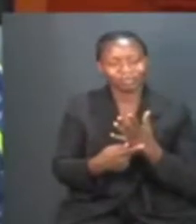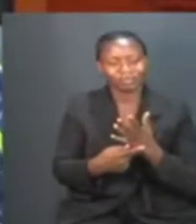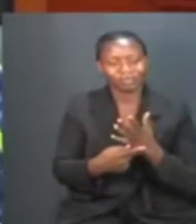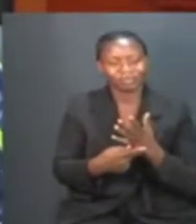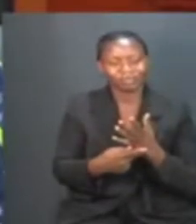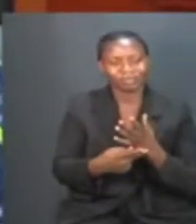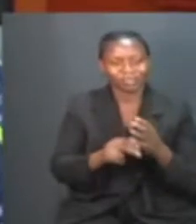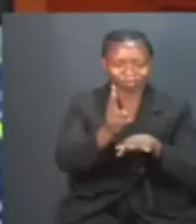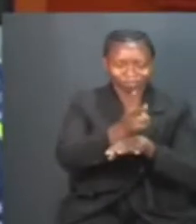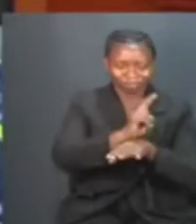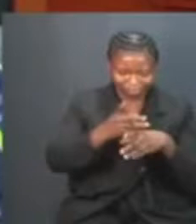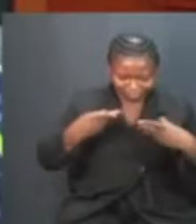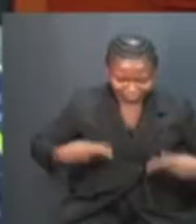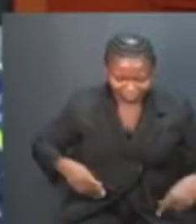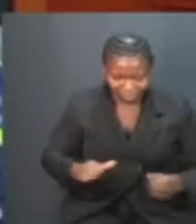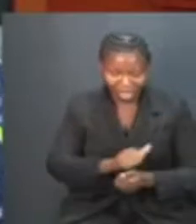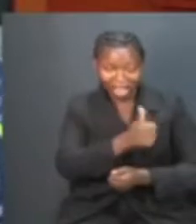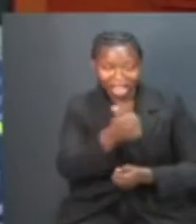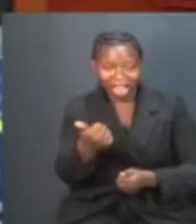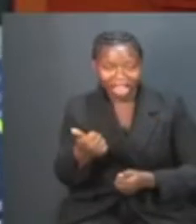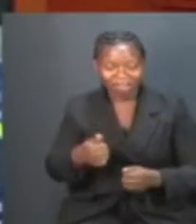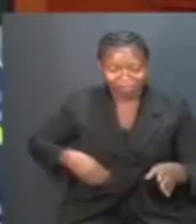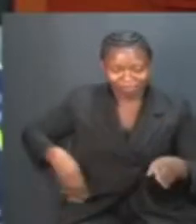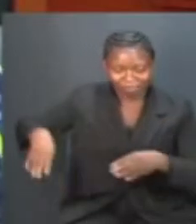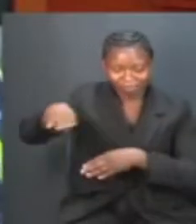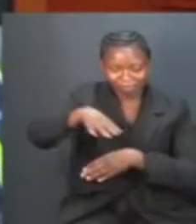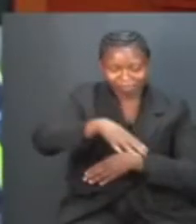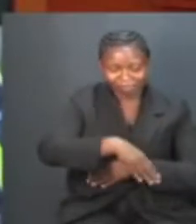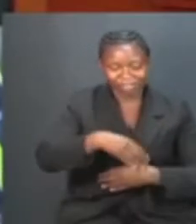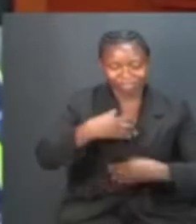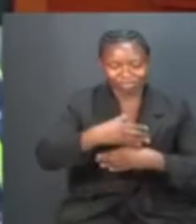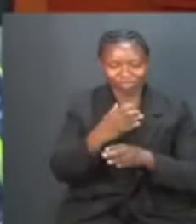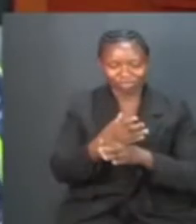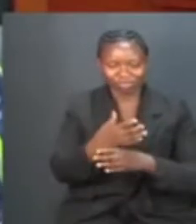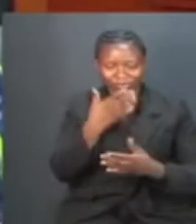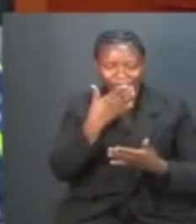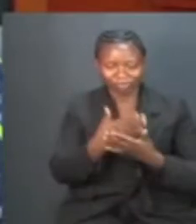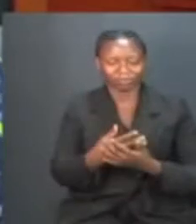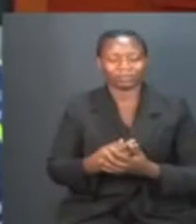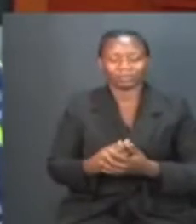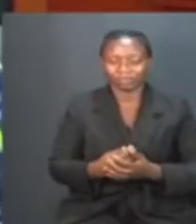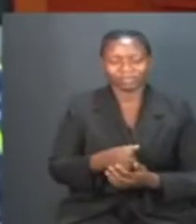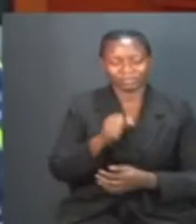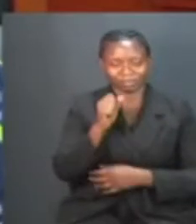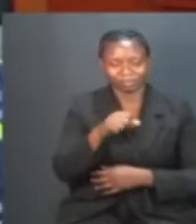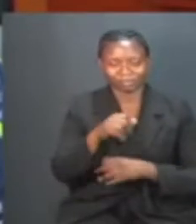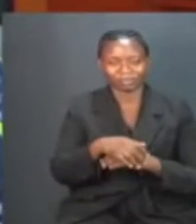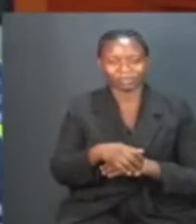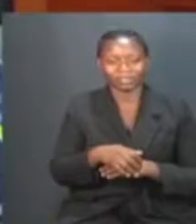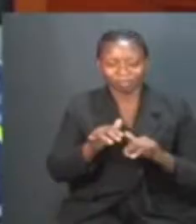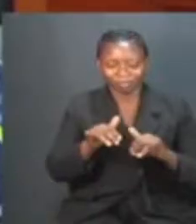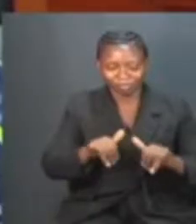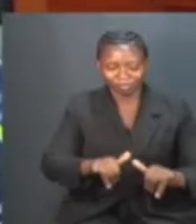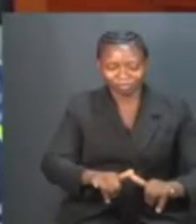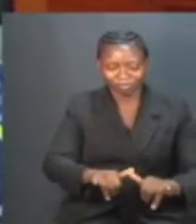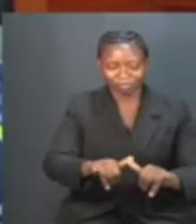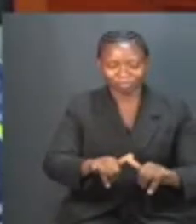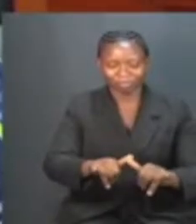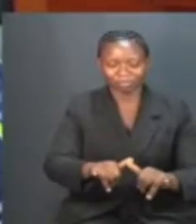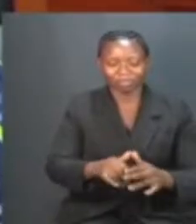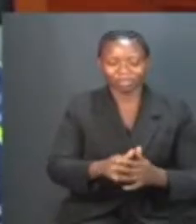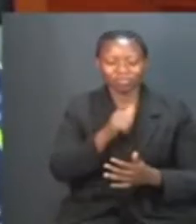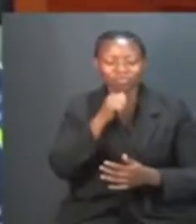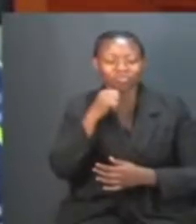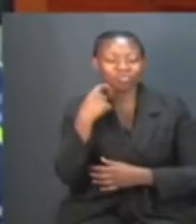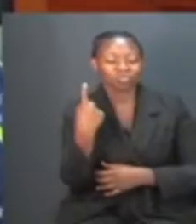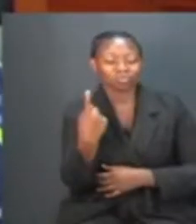it with other fabrics to create customized version. Yet, it remains a pillar not